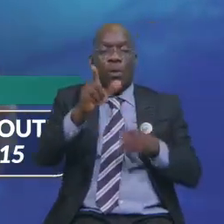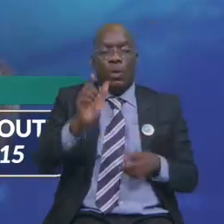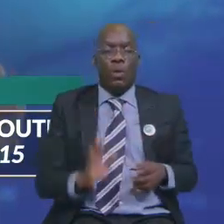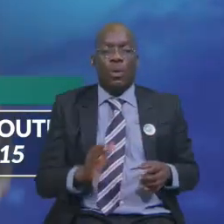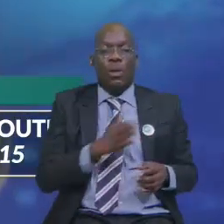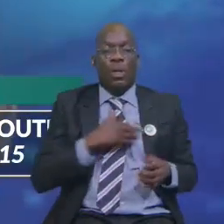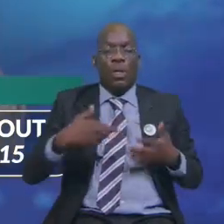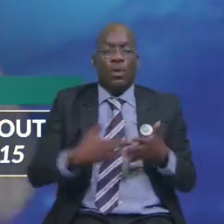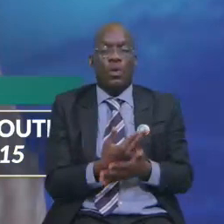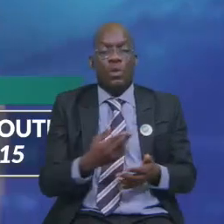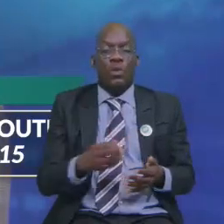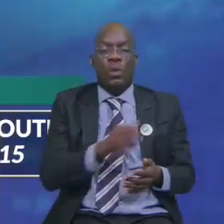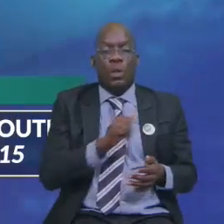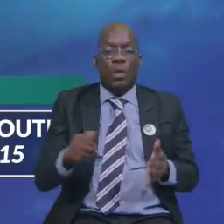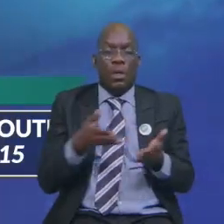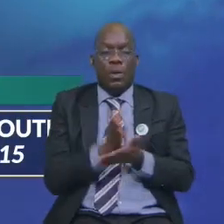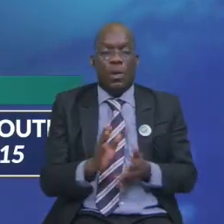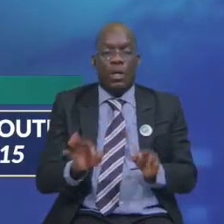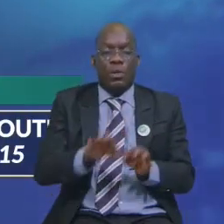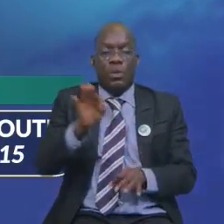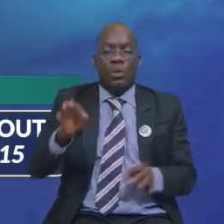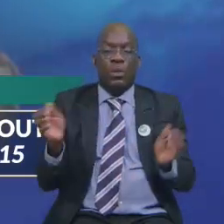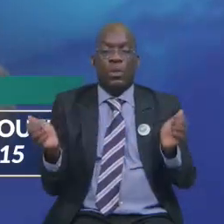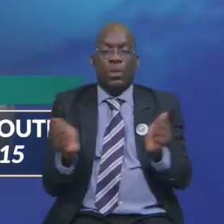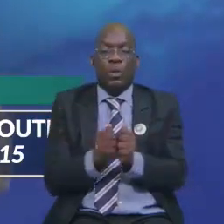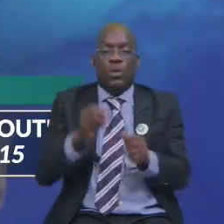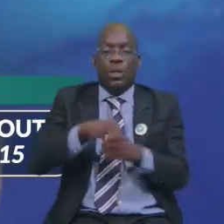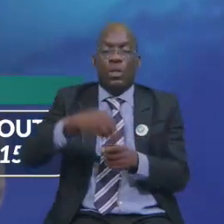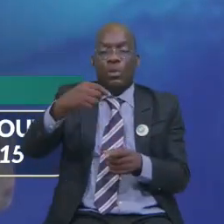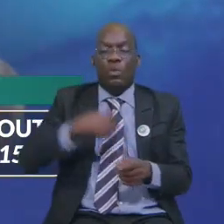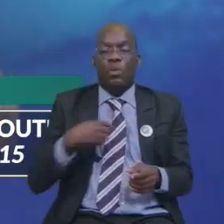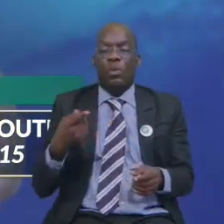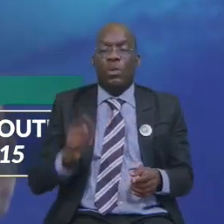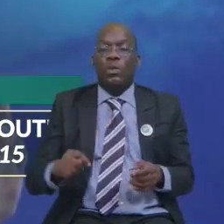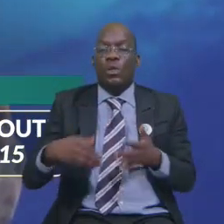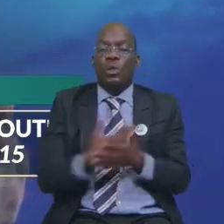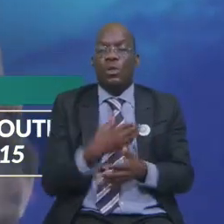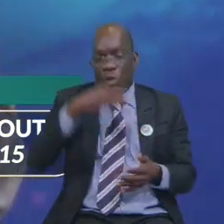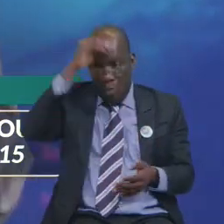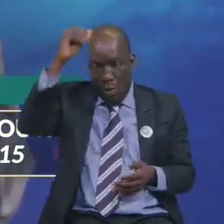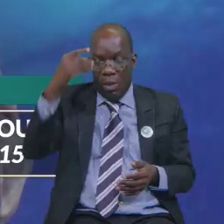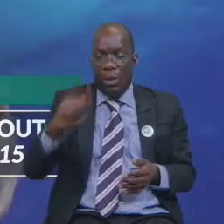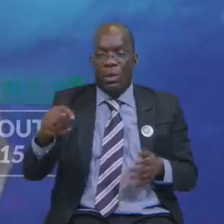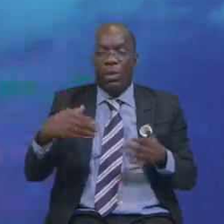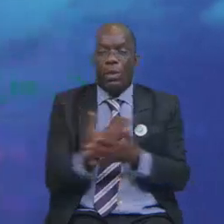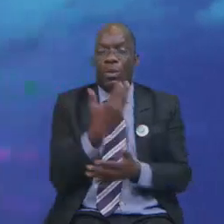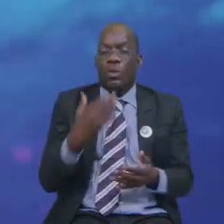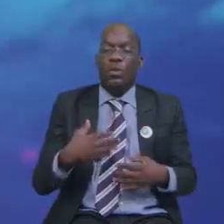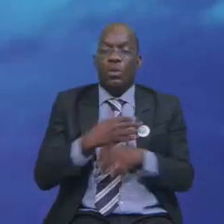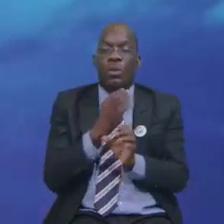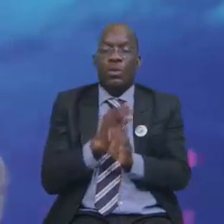right spirit within me. The new man, the new creature, has a